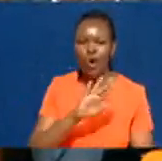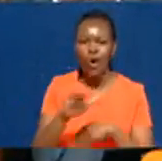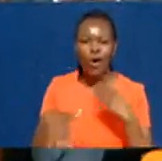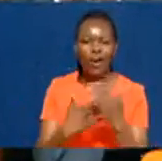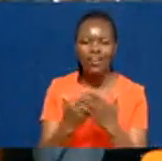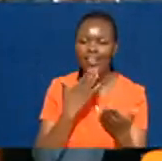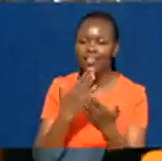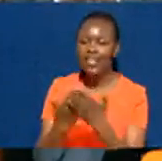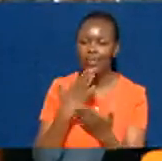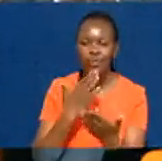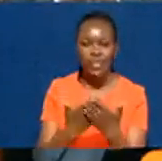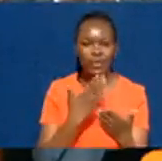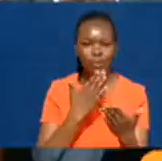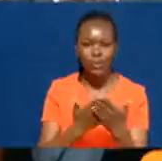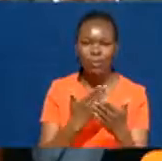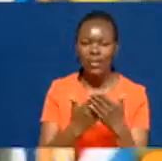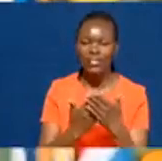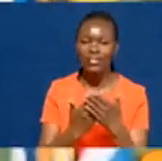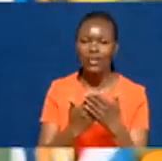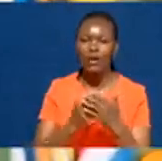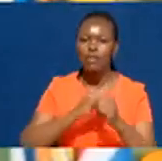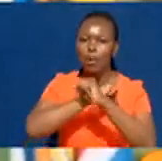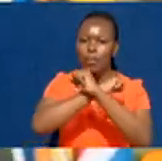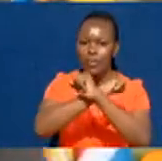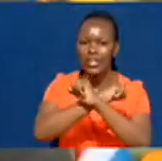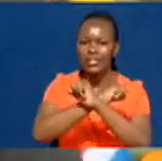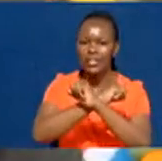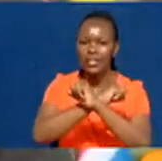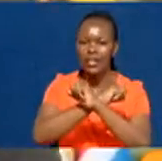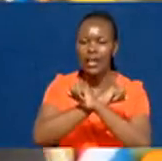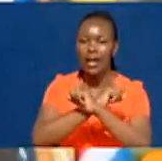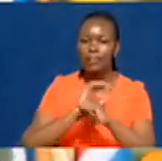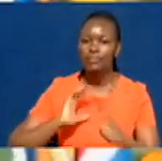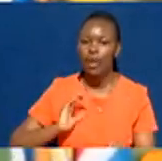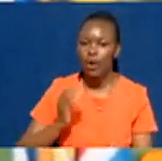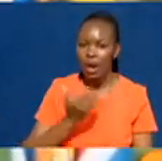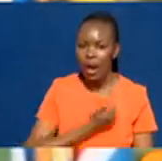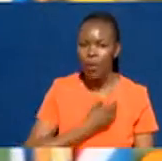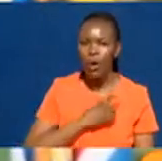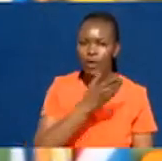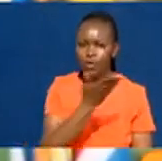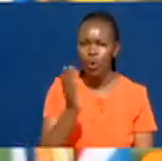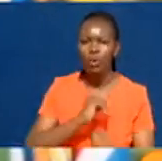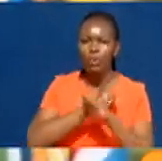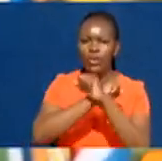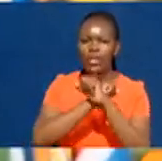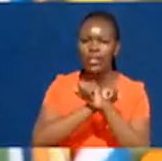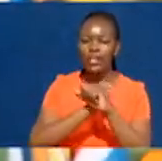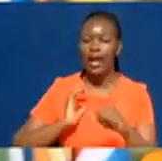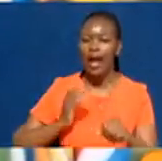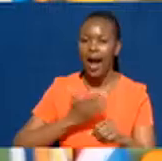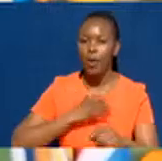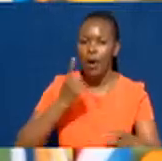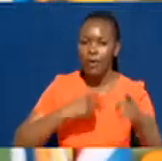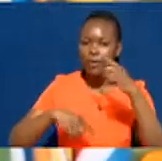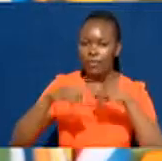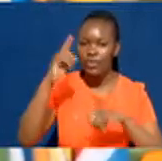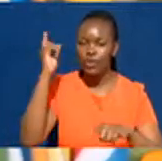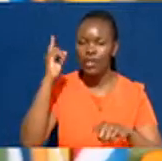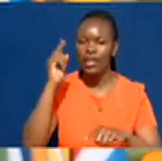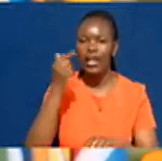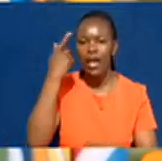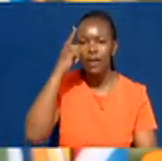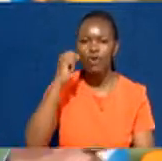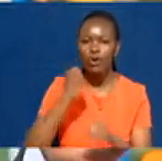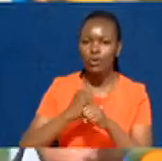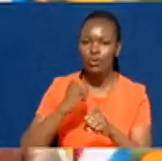much for protecting our victory and for doing